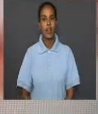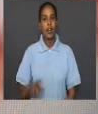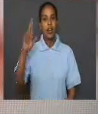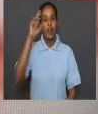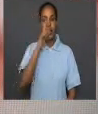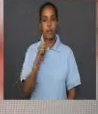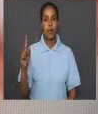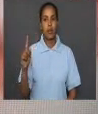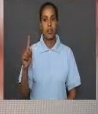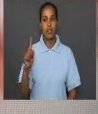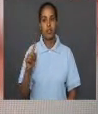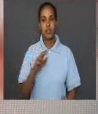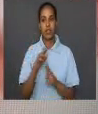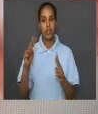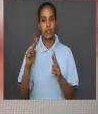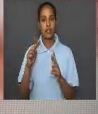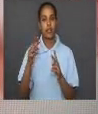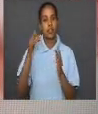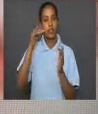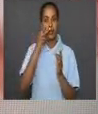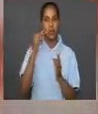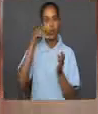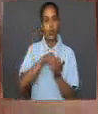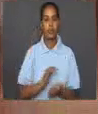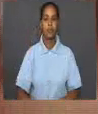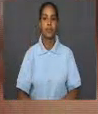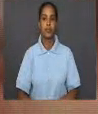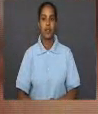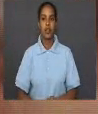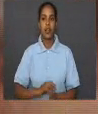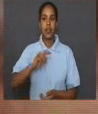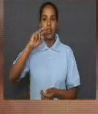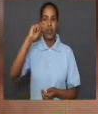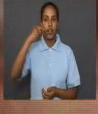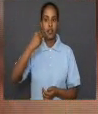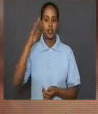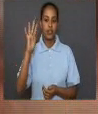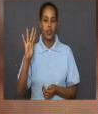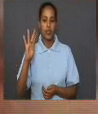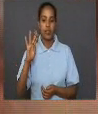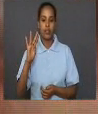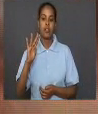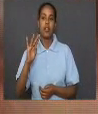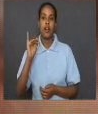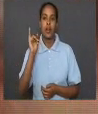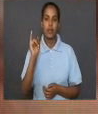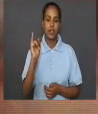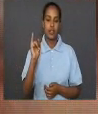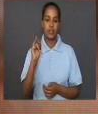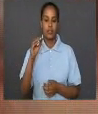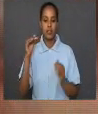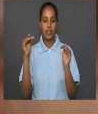Hi, everyone. It is nice to see you again. Ammonium sulfate ionizes